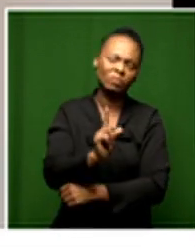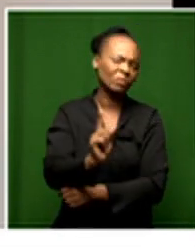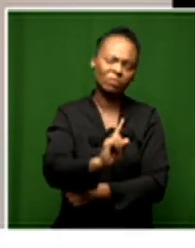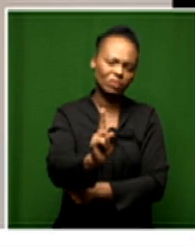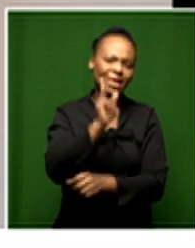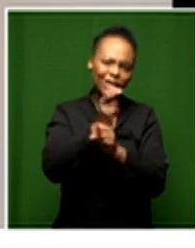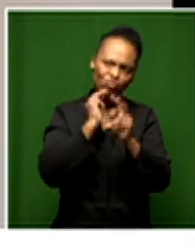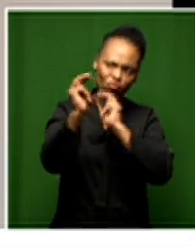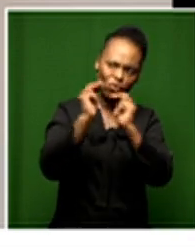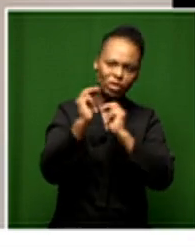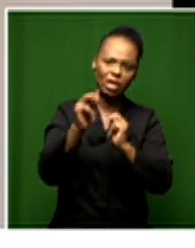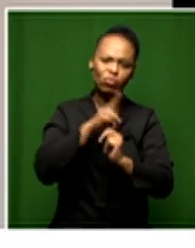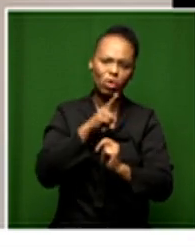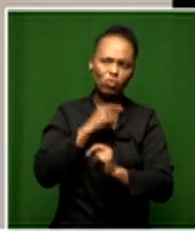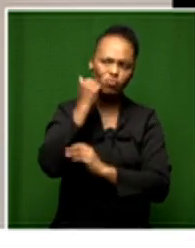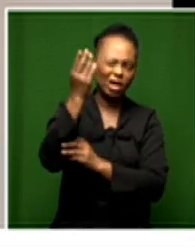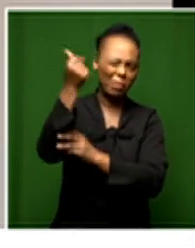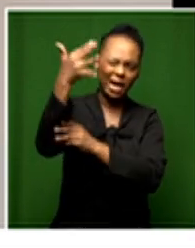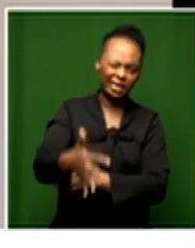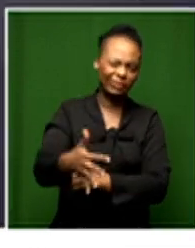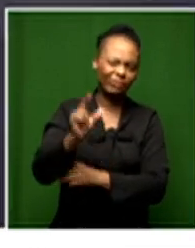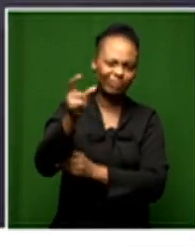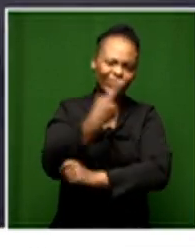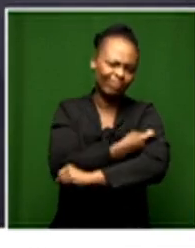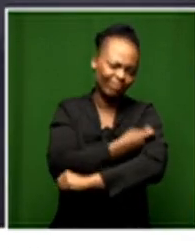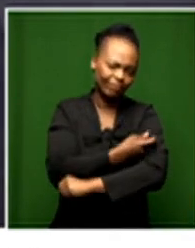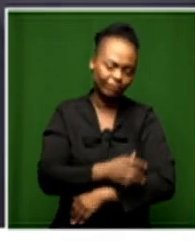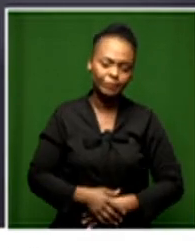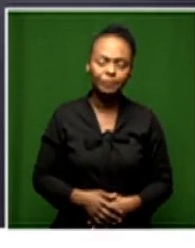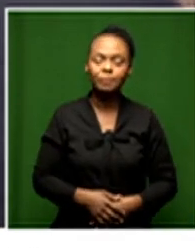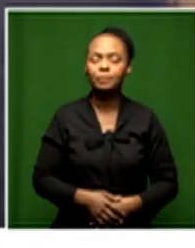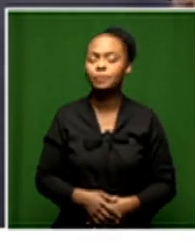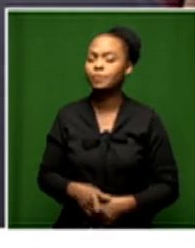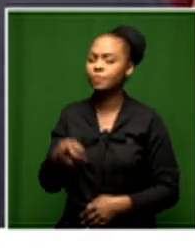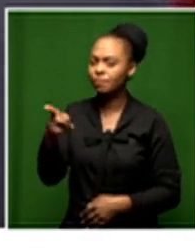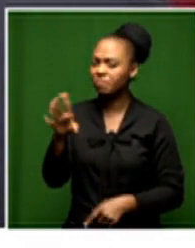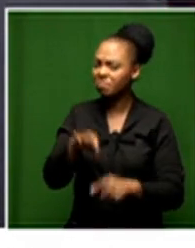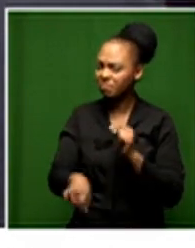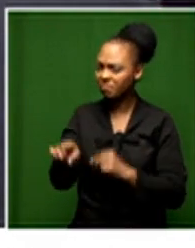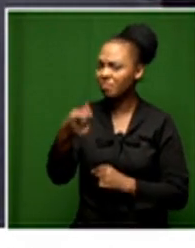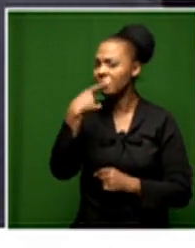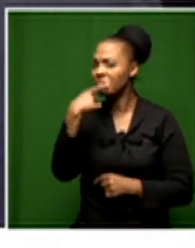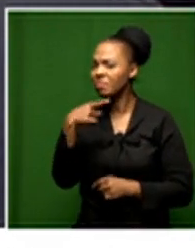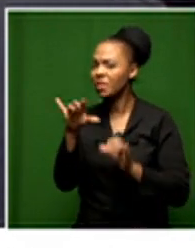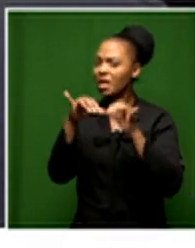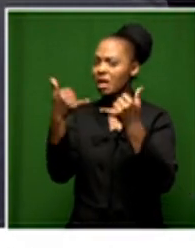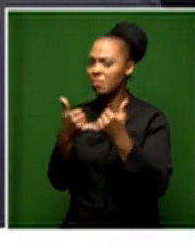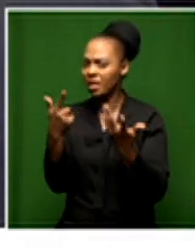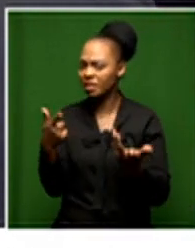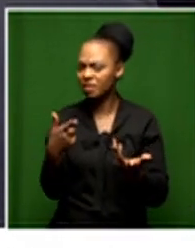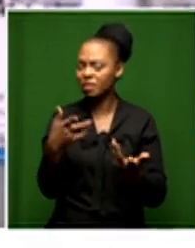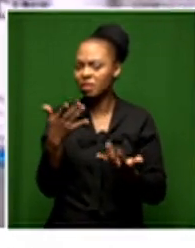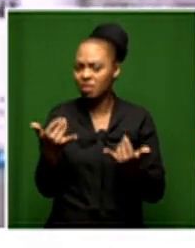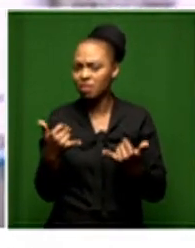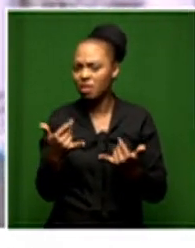that are too expensive. And have you found that the pharmaceutical companies are amenable to this?